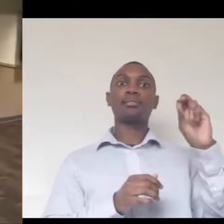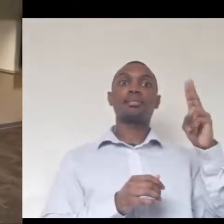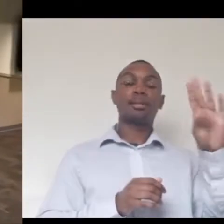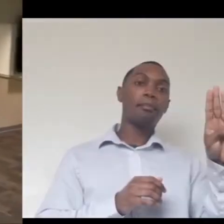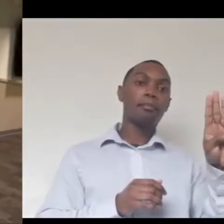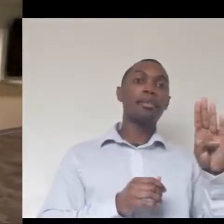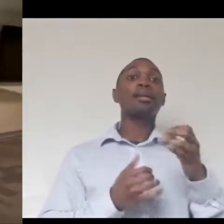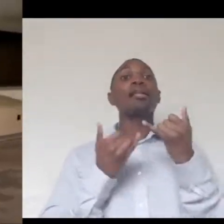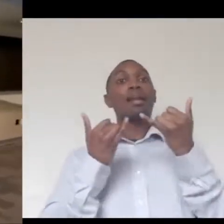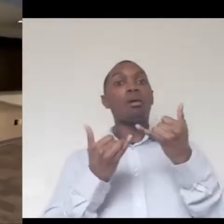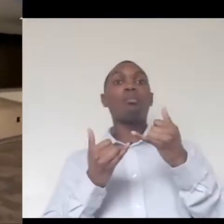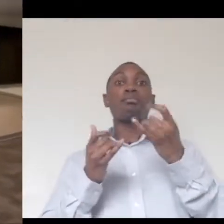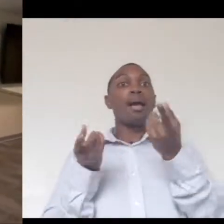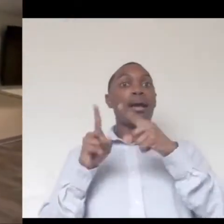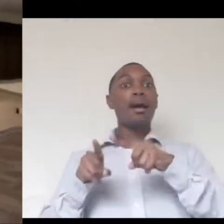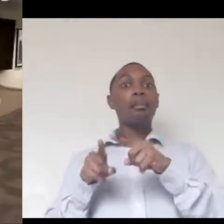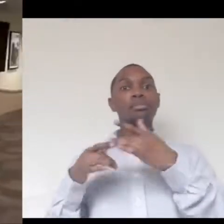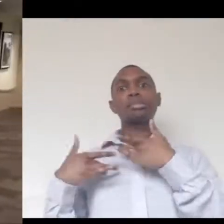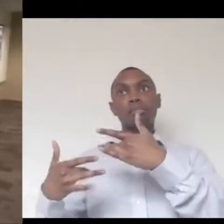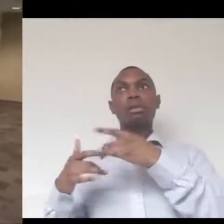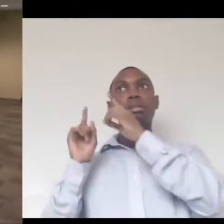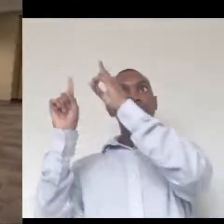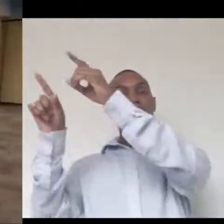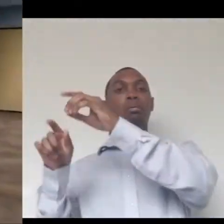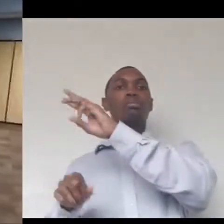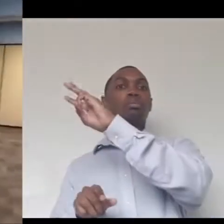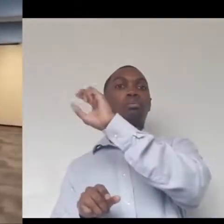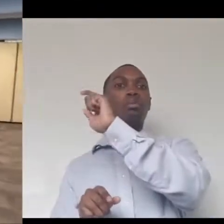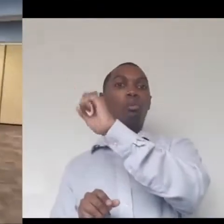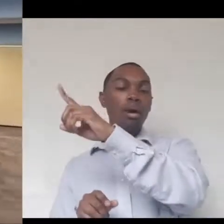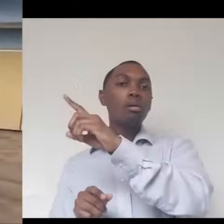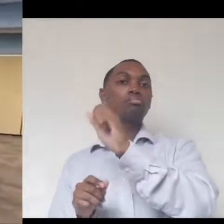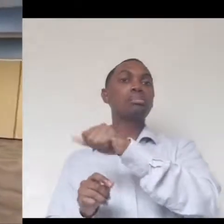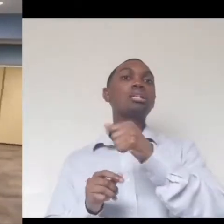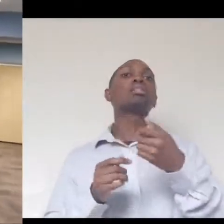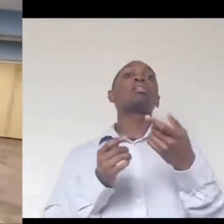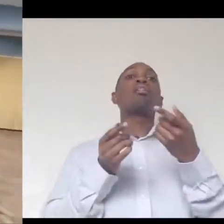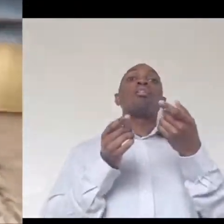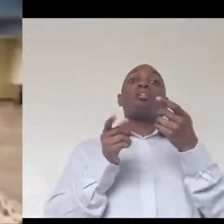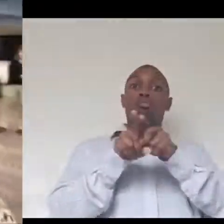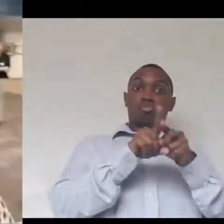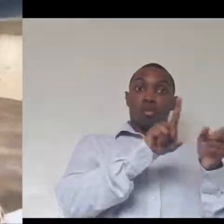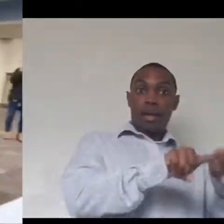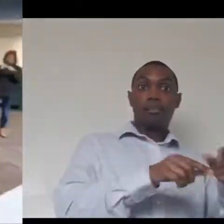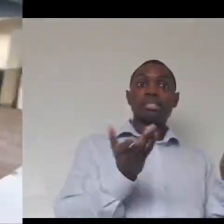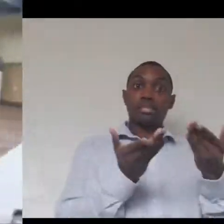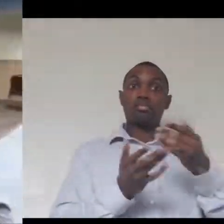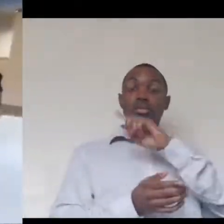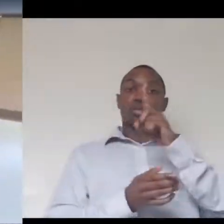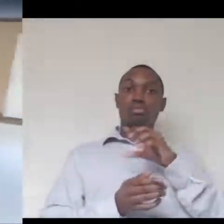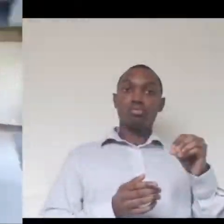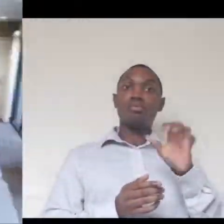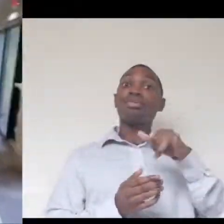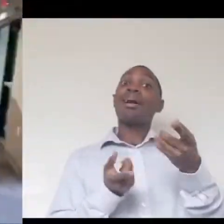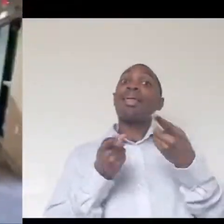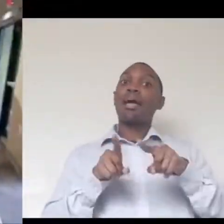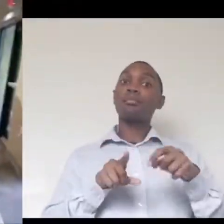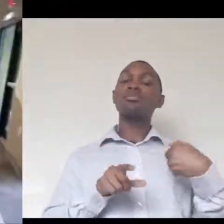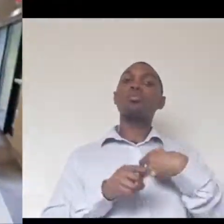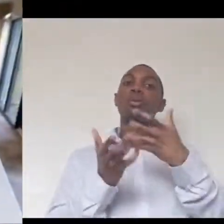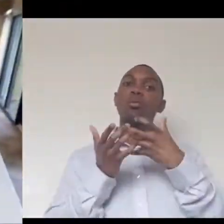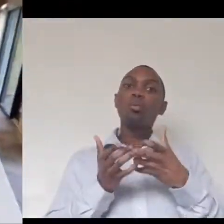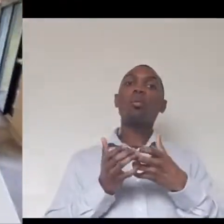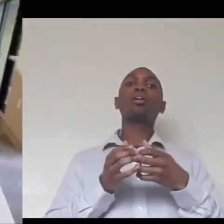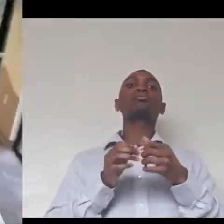at zoos. And so when that happens at a zoo, we want to make sure that we can still ensure that cub's survival. These guys are an endangered species, so